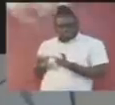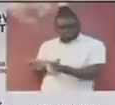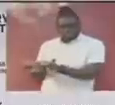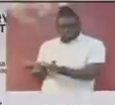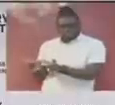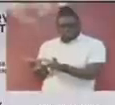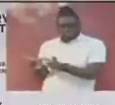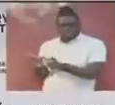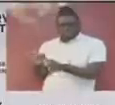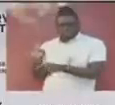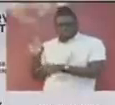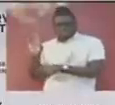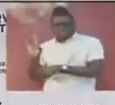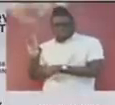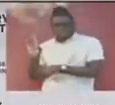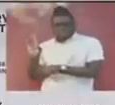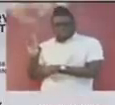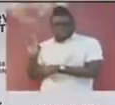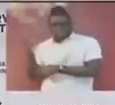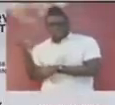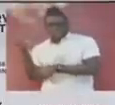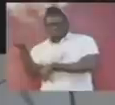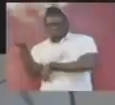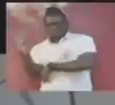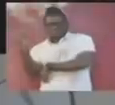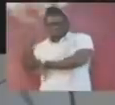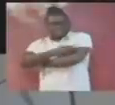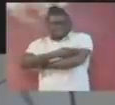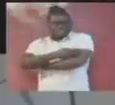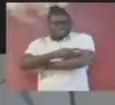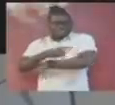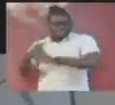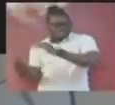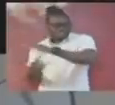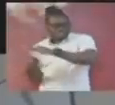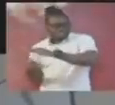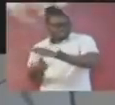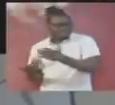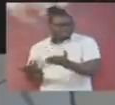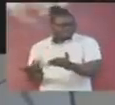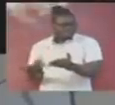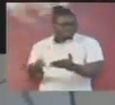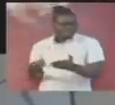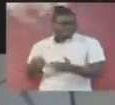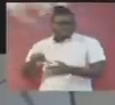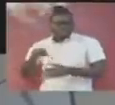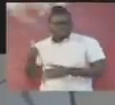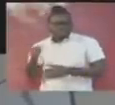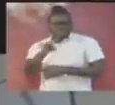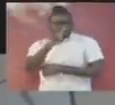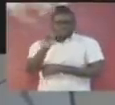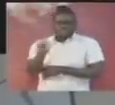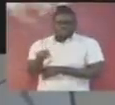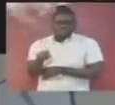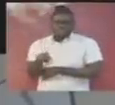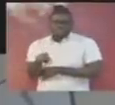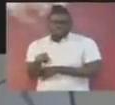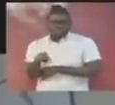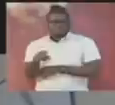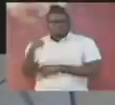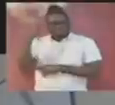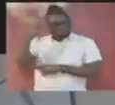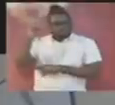So that's my first question to the Minister. Go ahead. My second question is a follow-up with Dr. Alexander